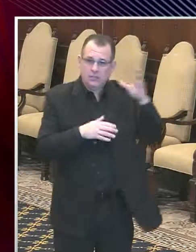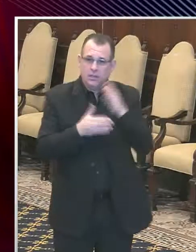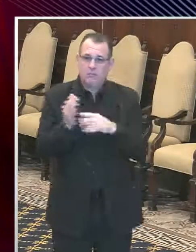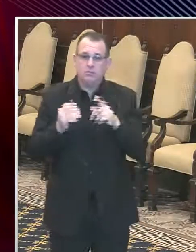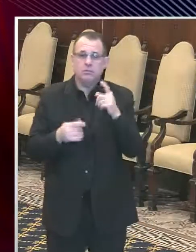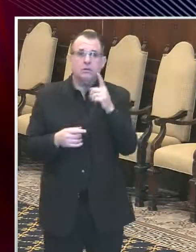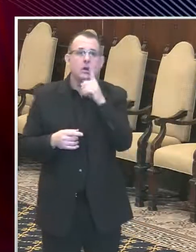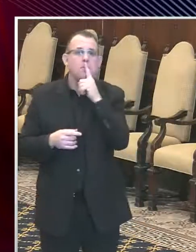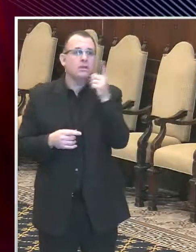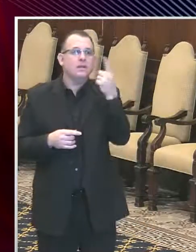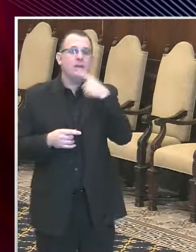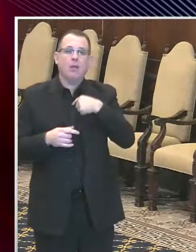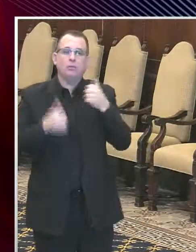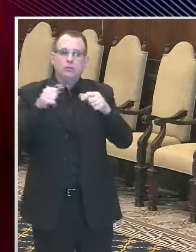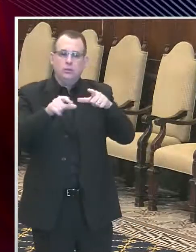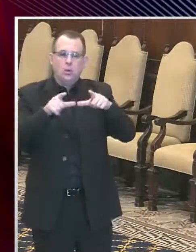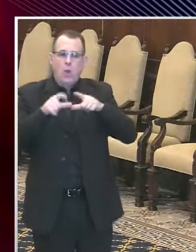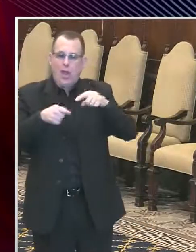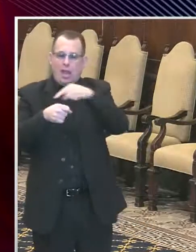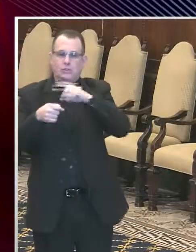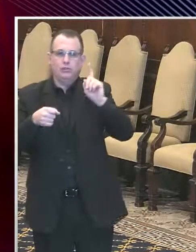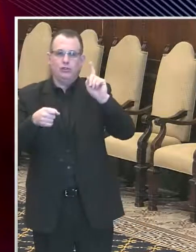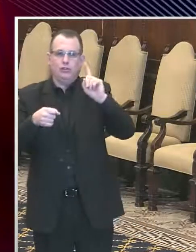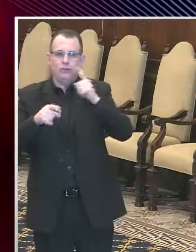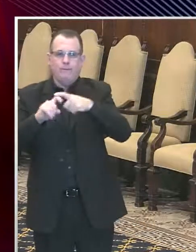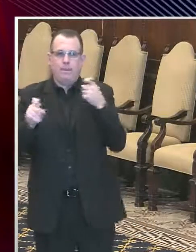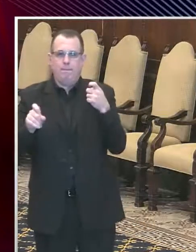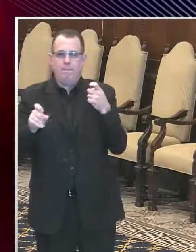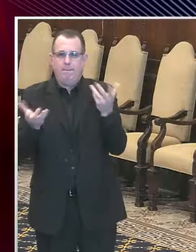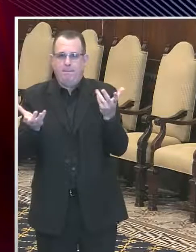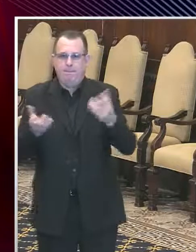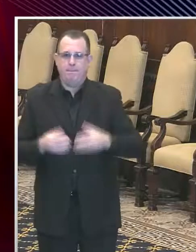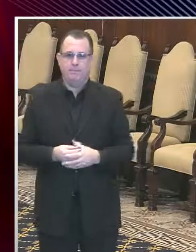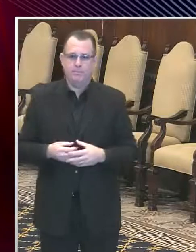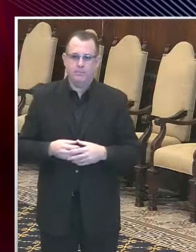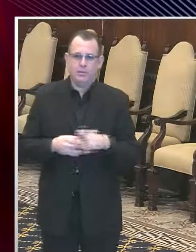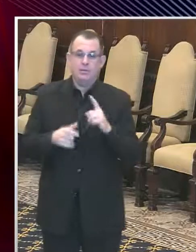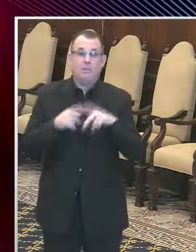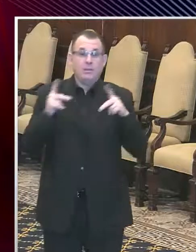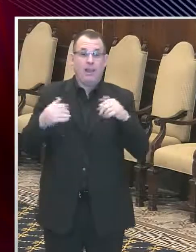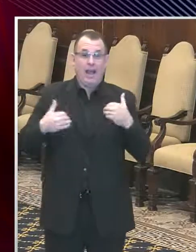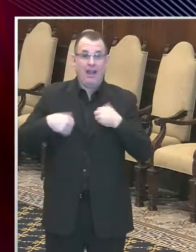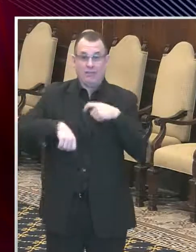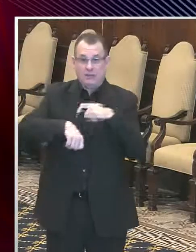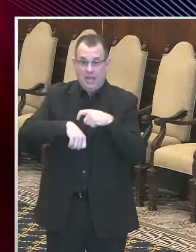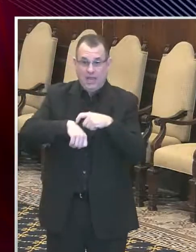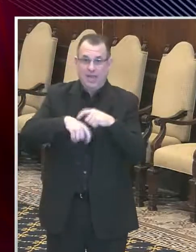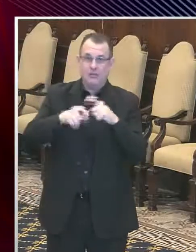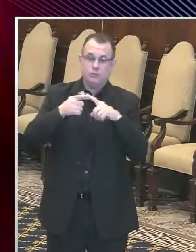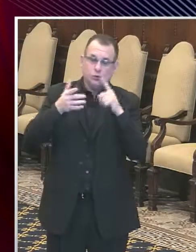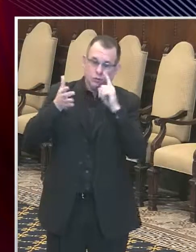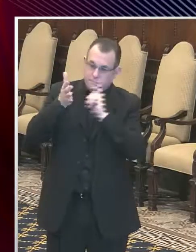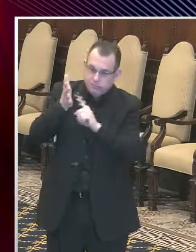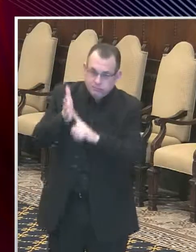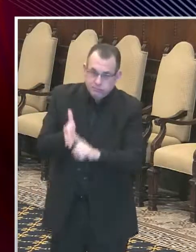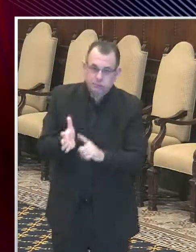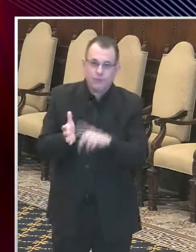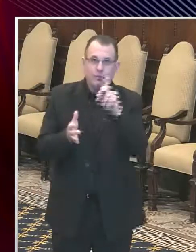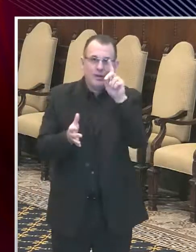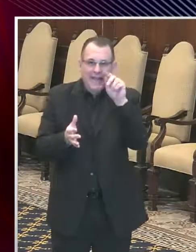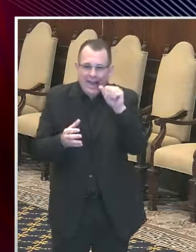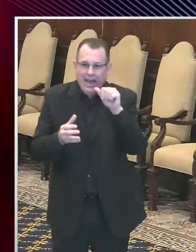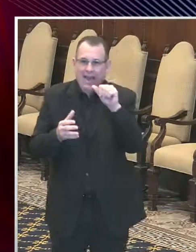what county the person lives in. Later, when people have time to go through the data and figure out who this person is and know their county residence is assigned to